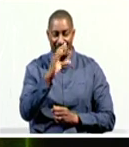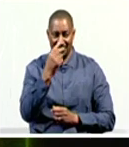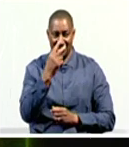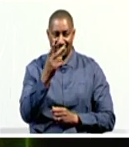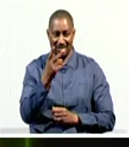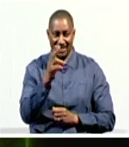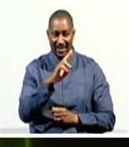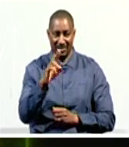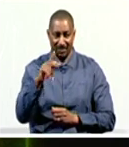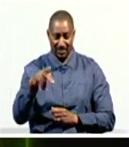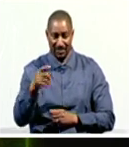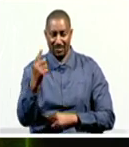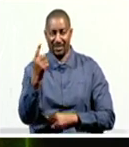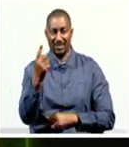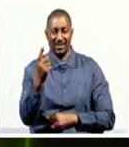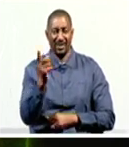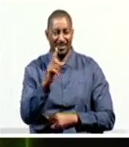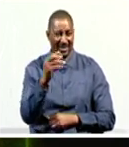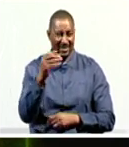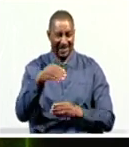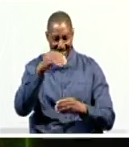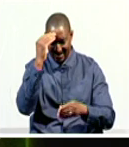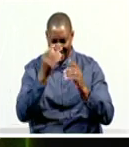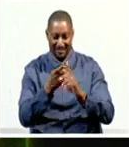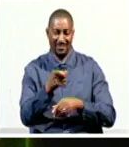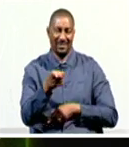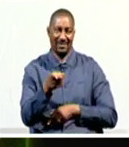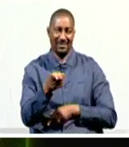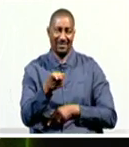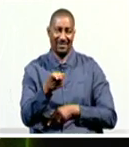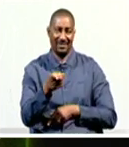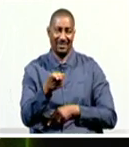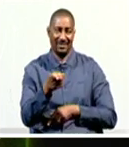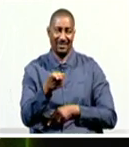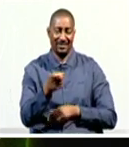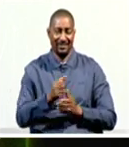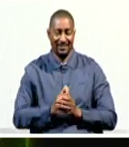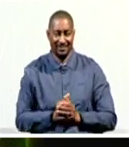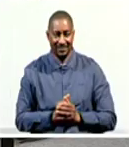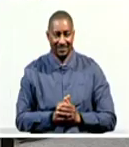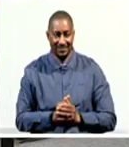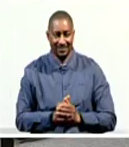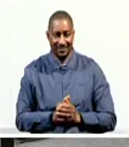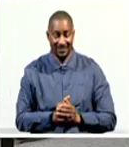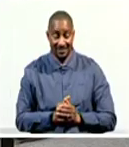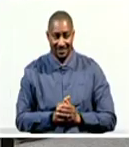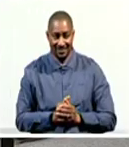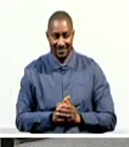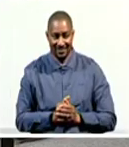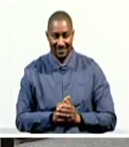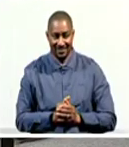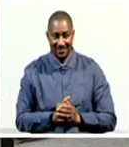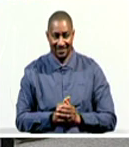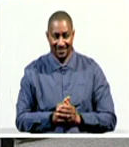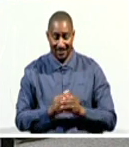the lessons learned from it that then helped develop the second version? Yes, so you must understand that a